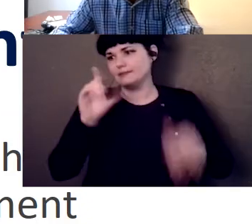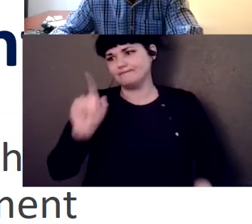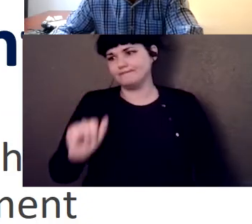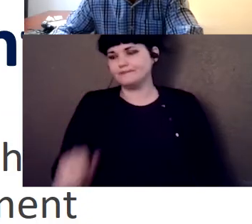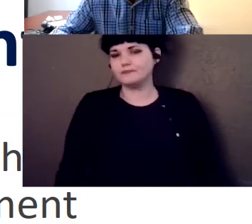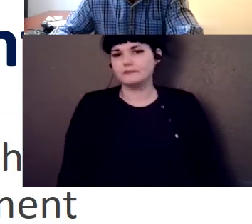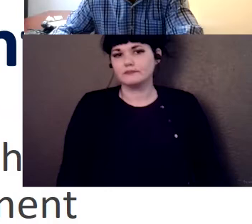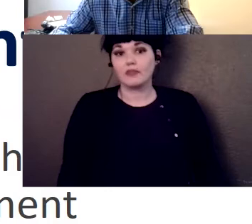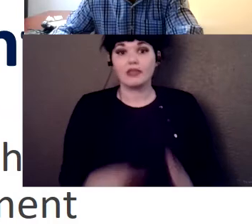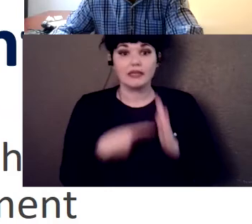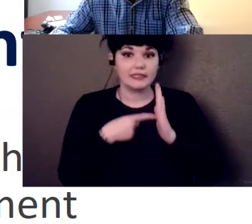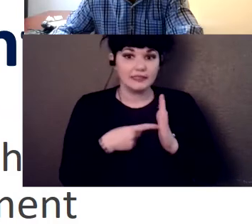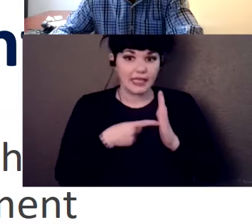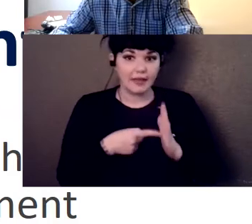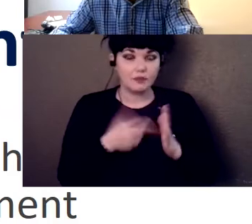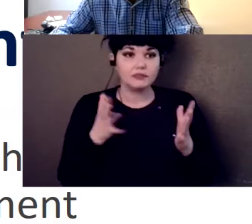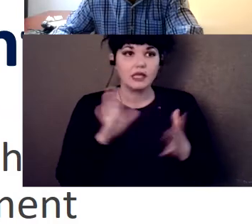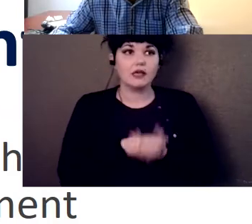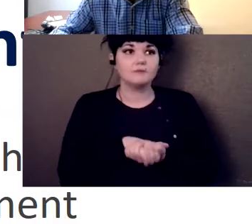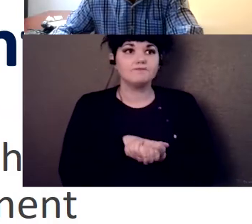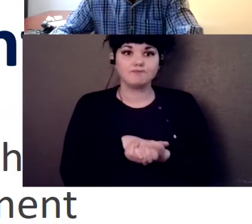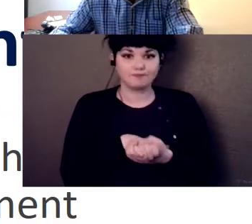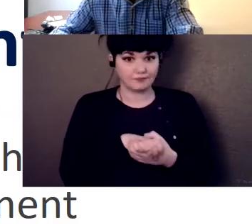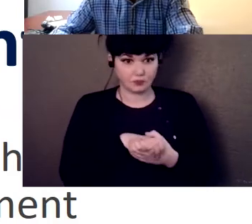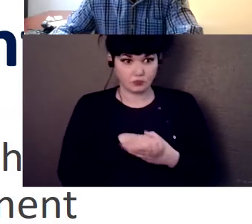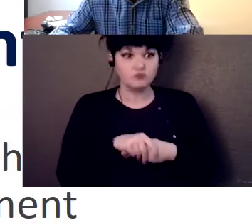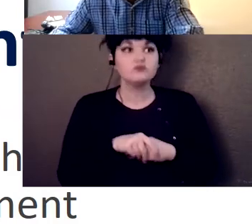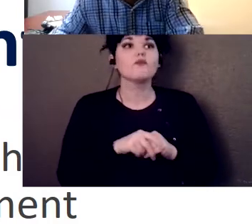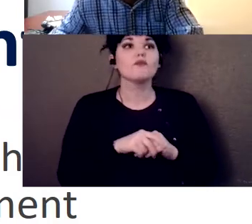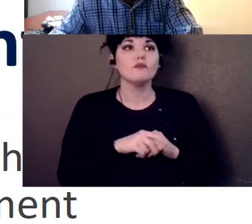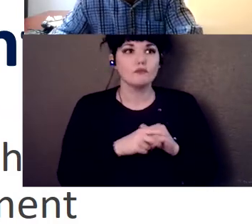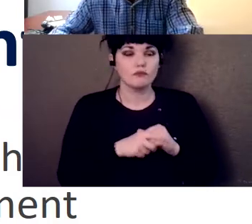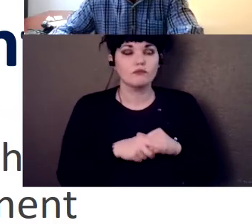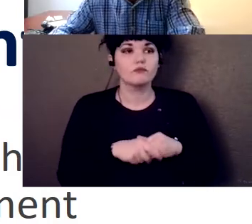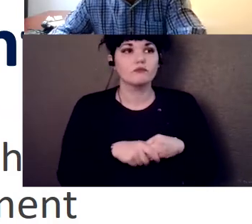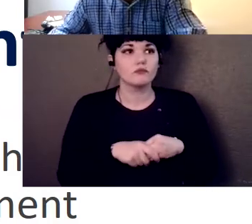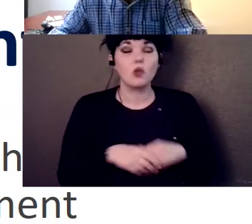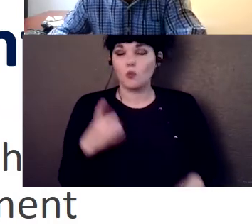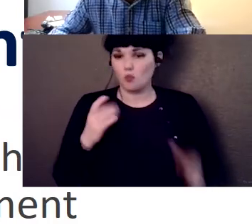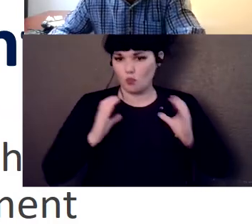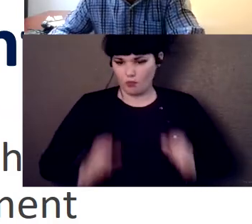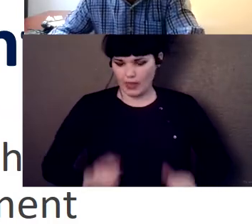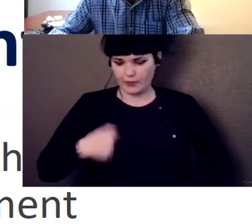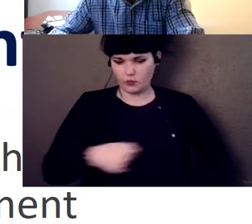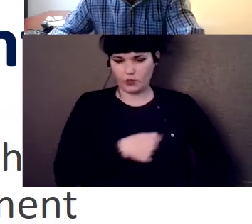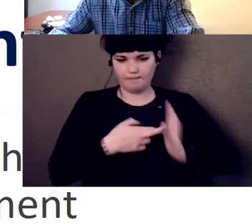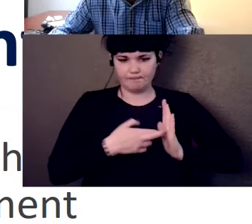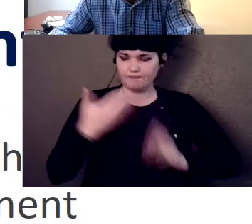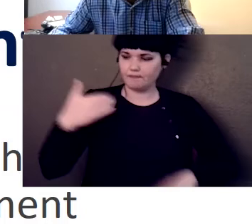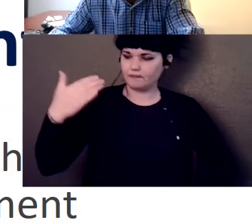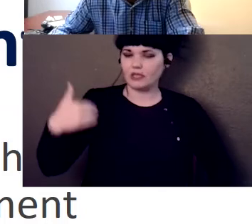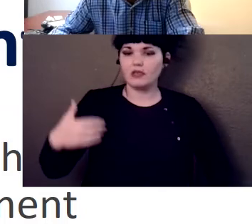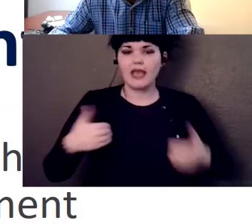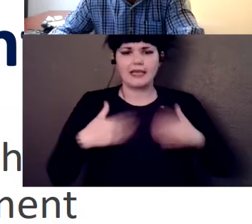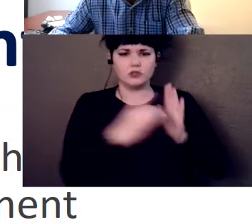some examples of that would be a client that DRNY represented who filed a discrimination